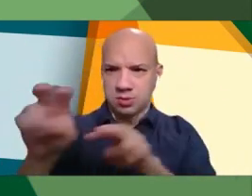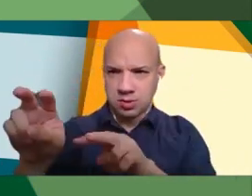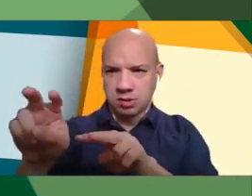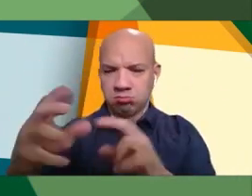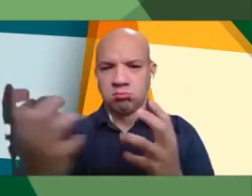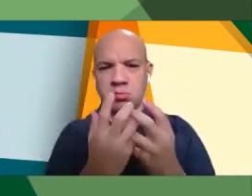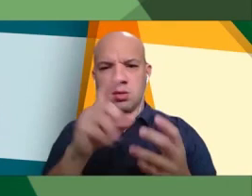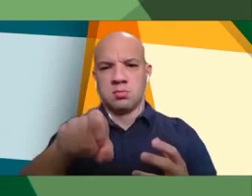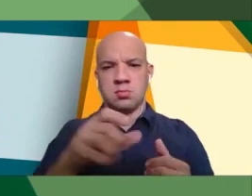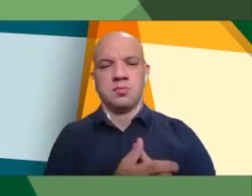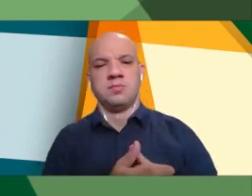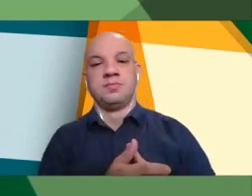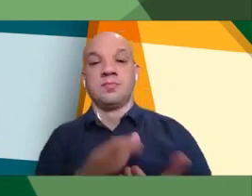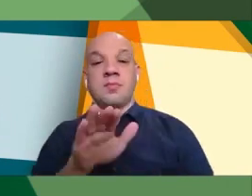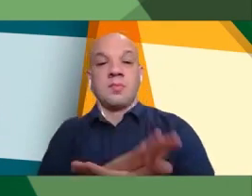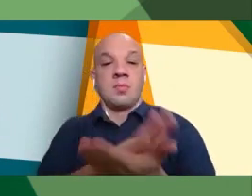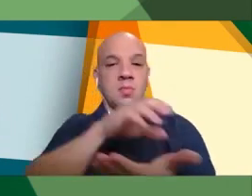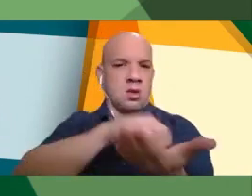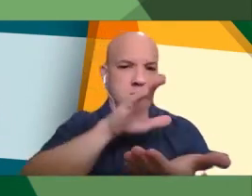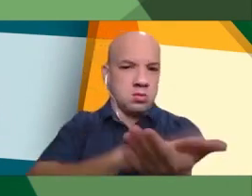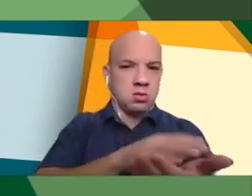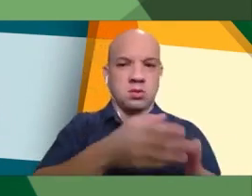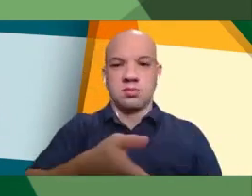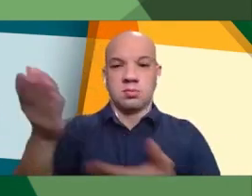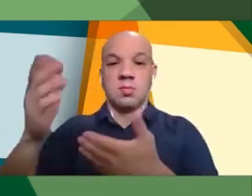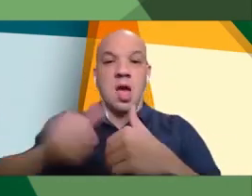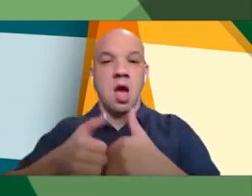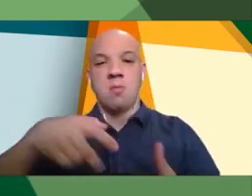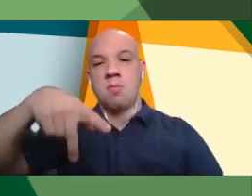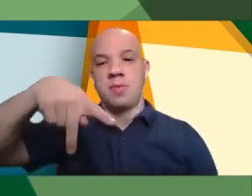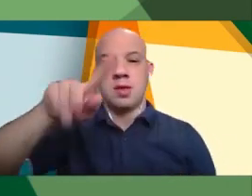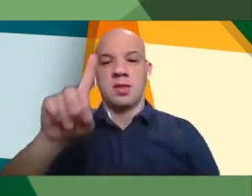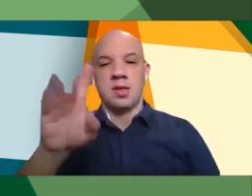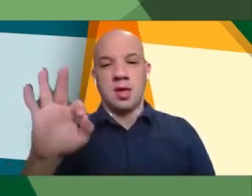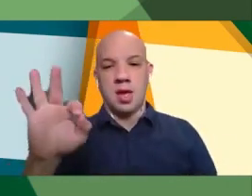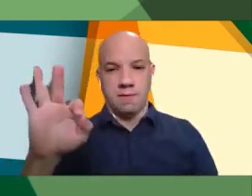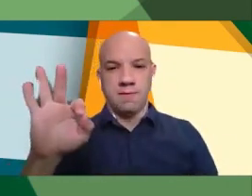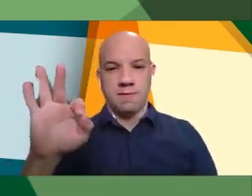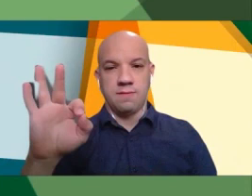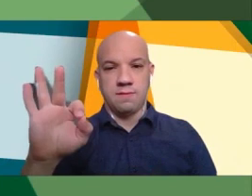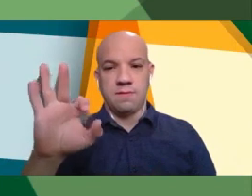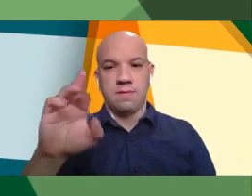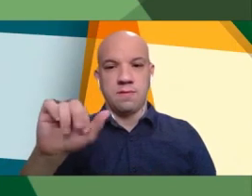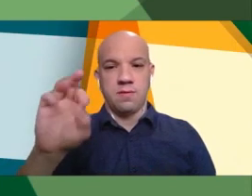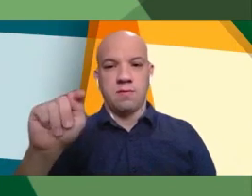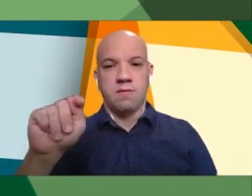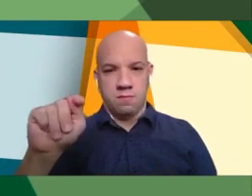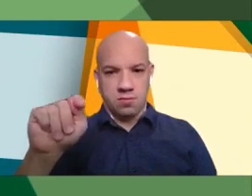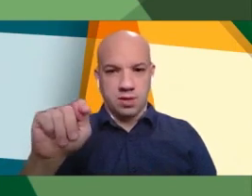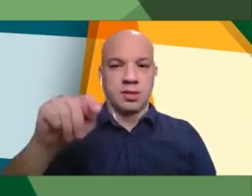The documents must be submitted in PDF format. Searchable PDF format is